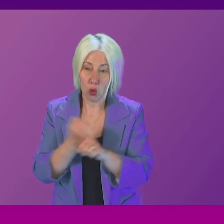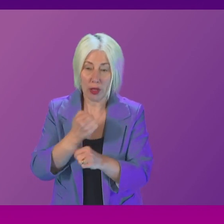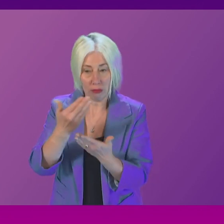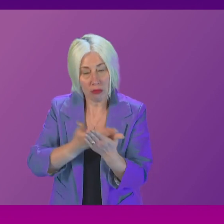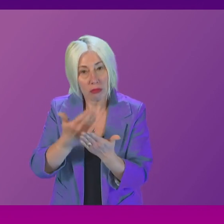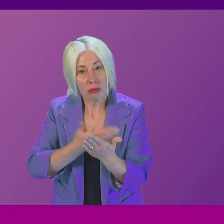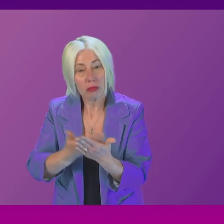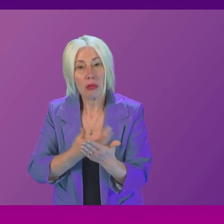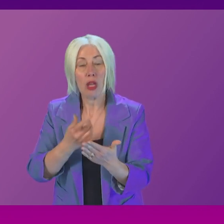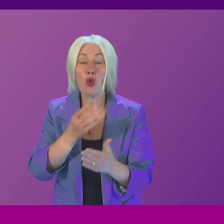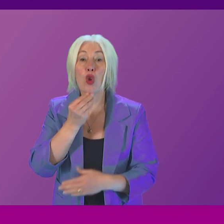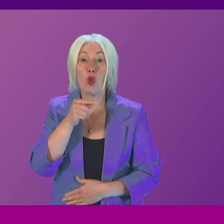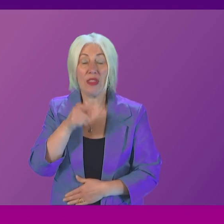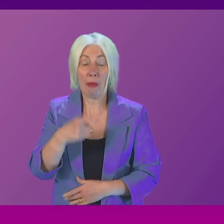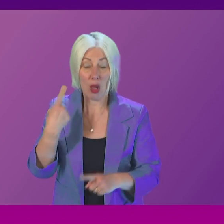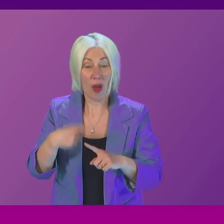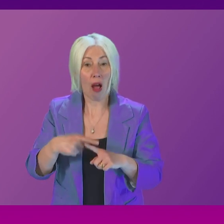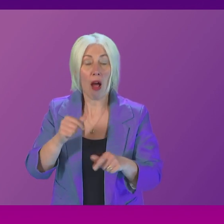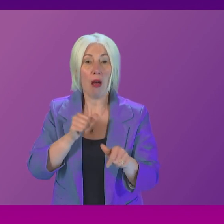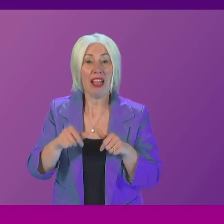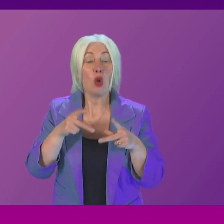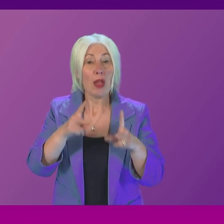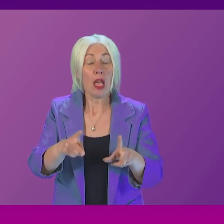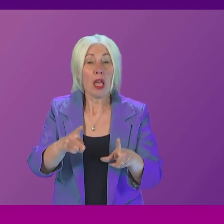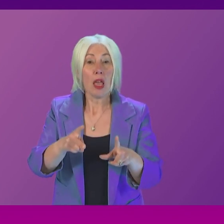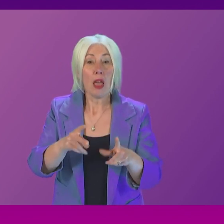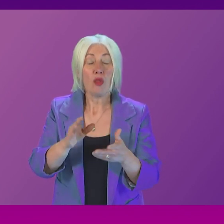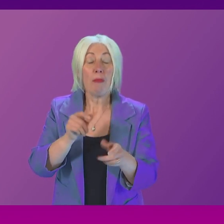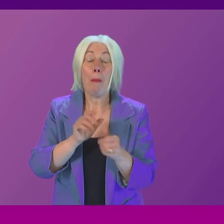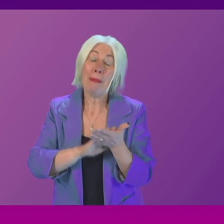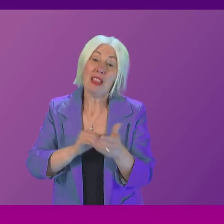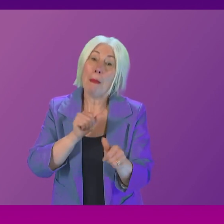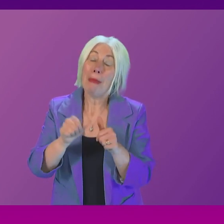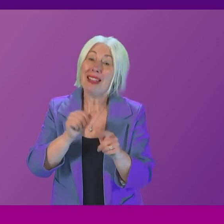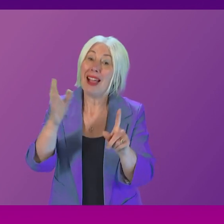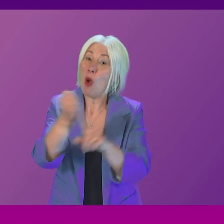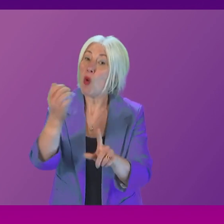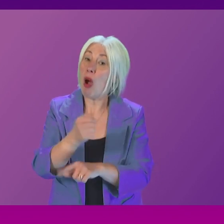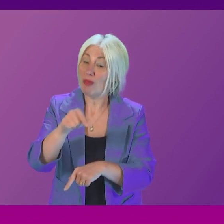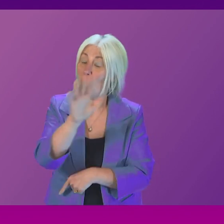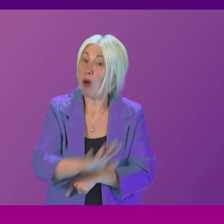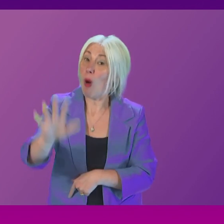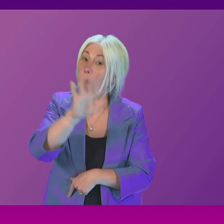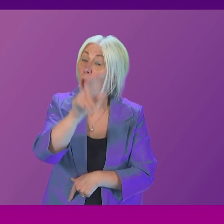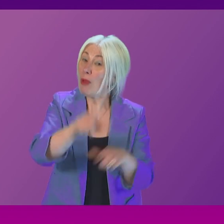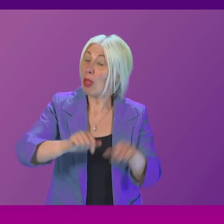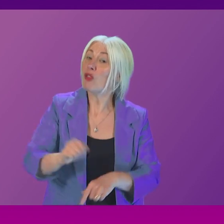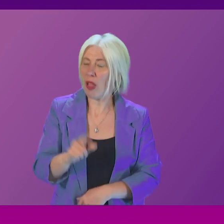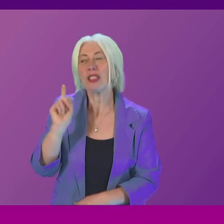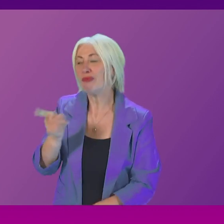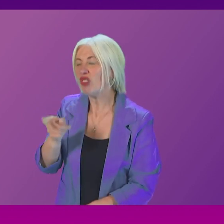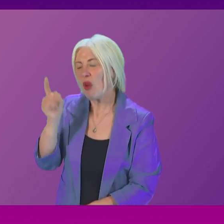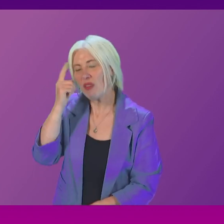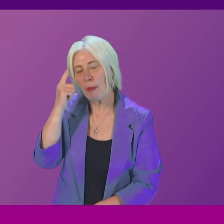they can then utilise that quicker, better, for better outcomes for the population. Yeah, and I think we've always got to be mindful